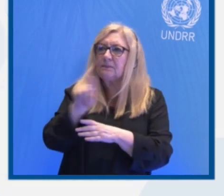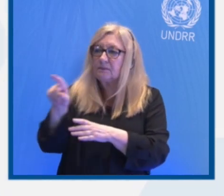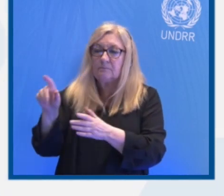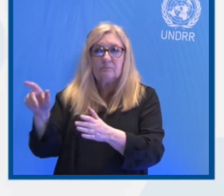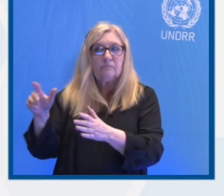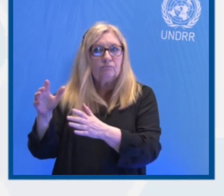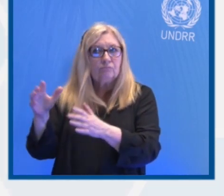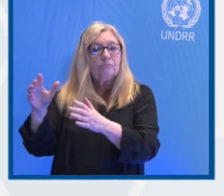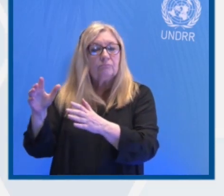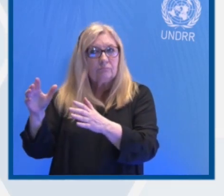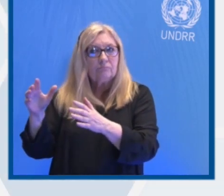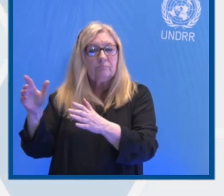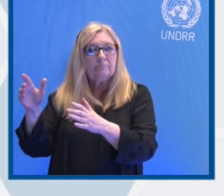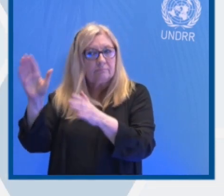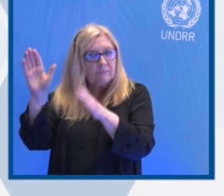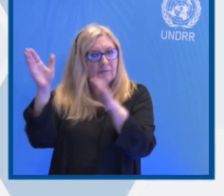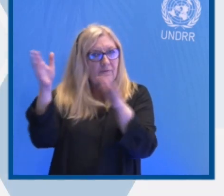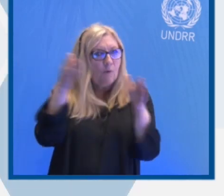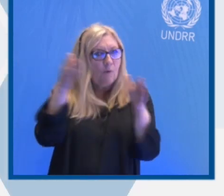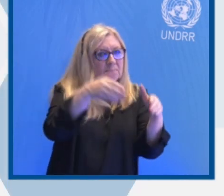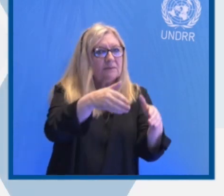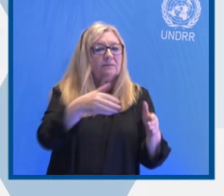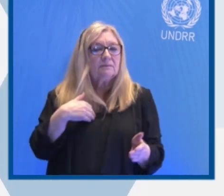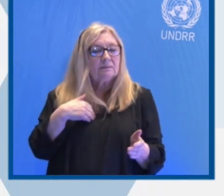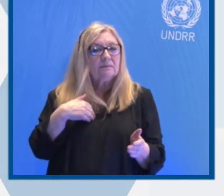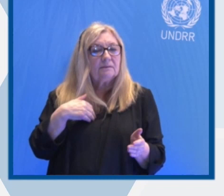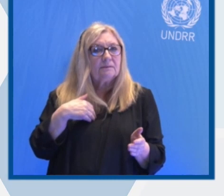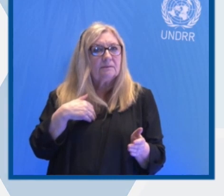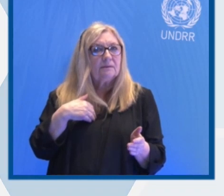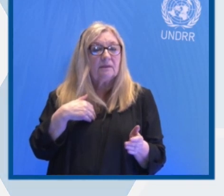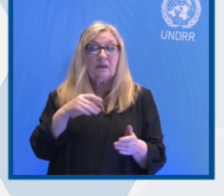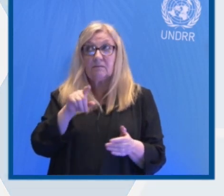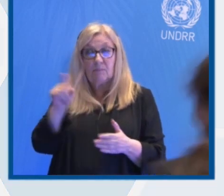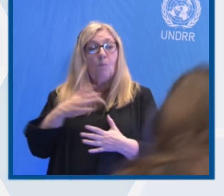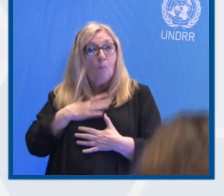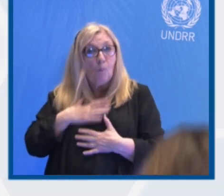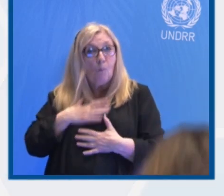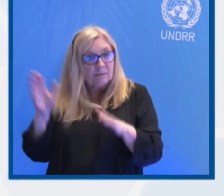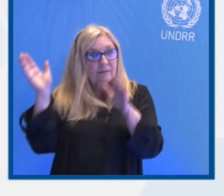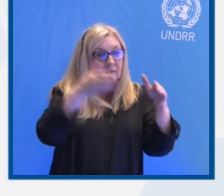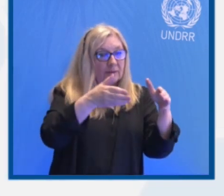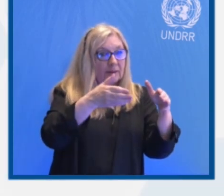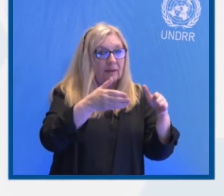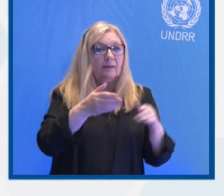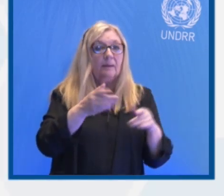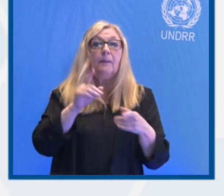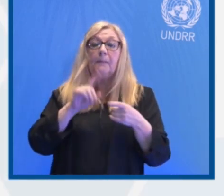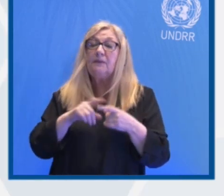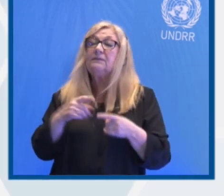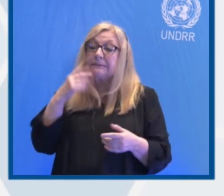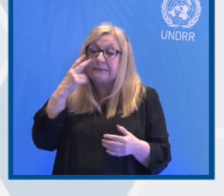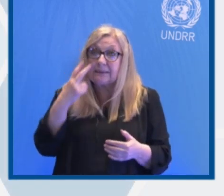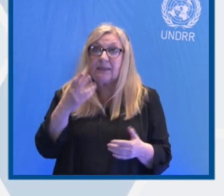focused on these issues. The second is that there is a resiliency dividend that